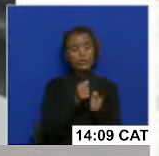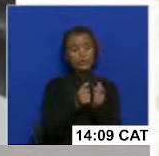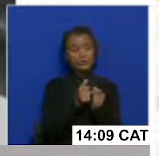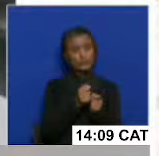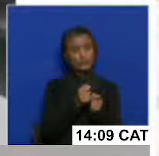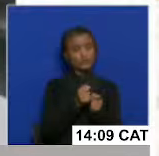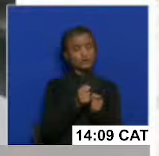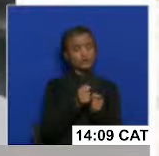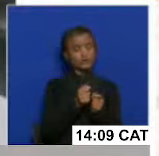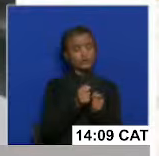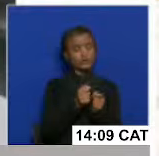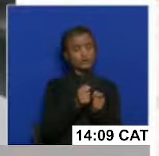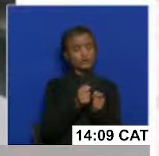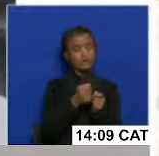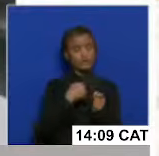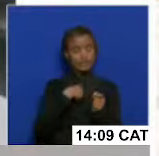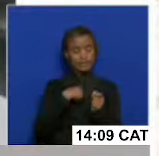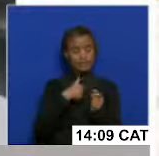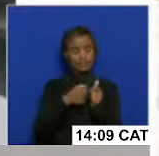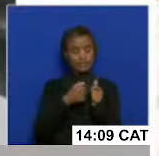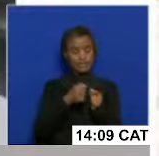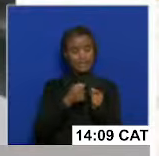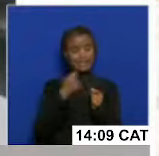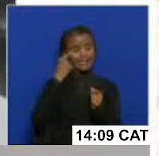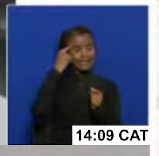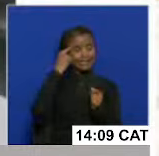to my thinking, actually, of